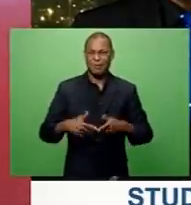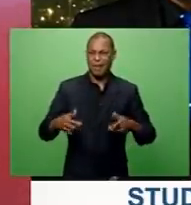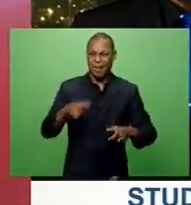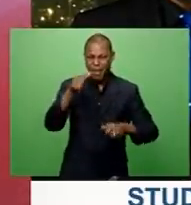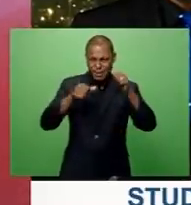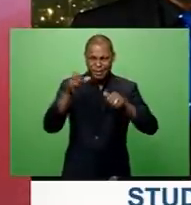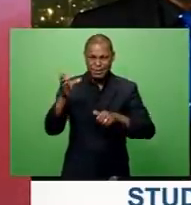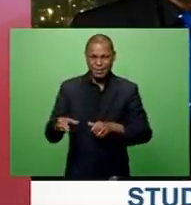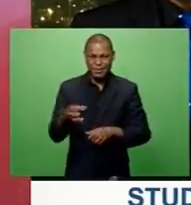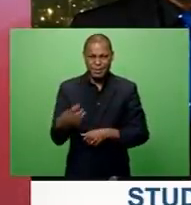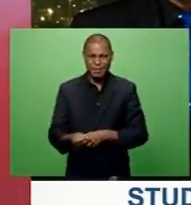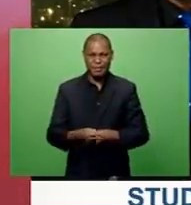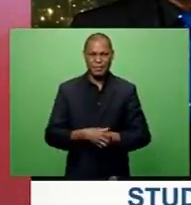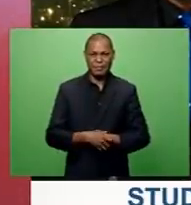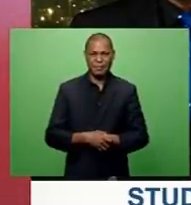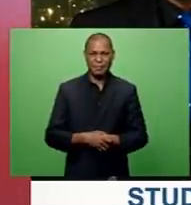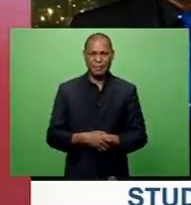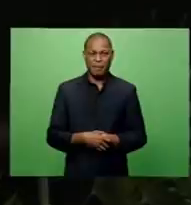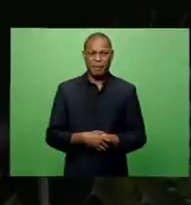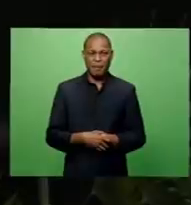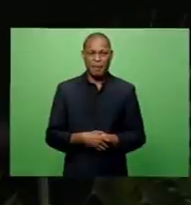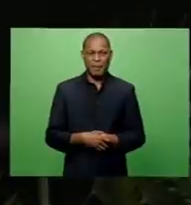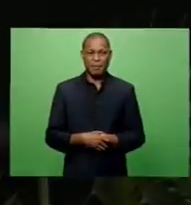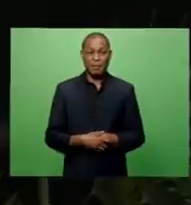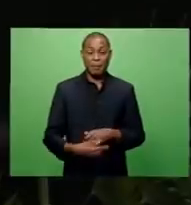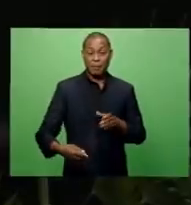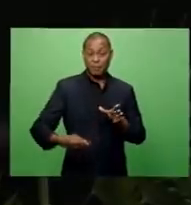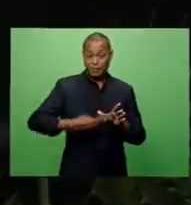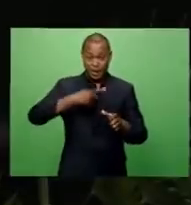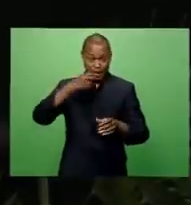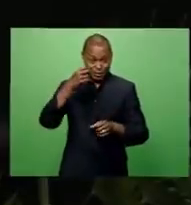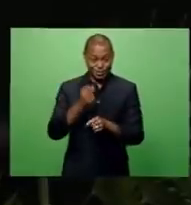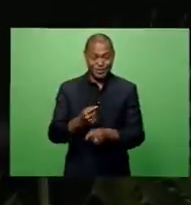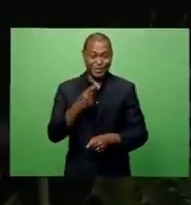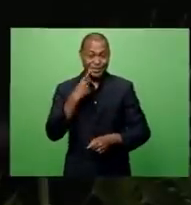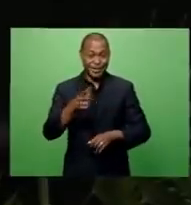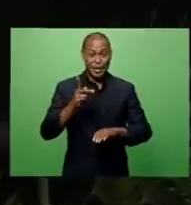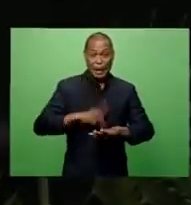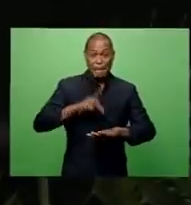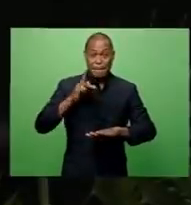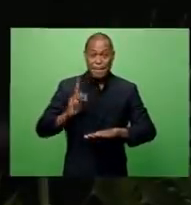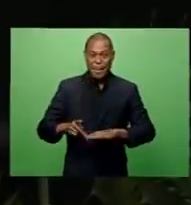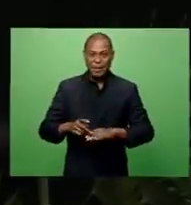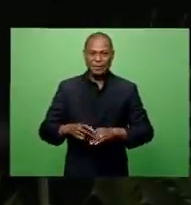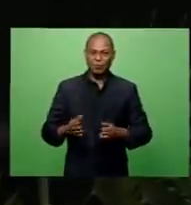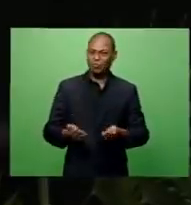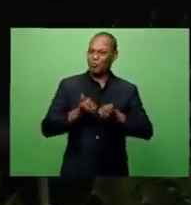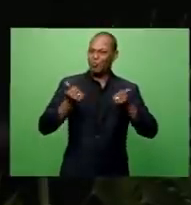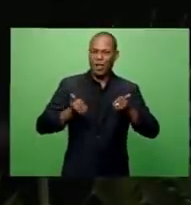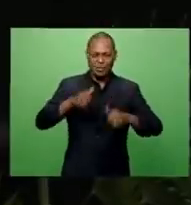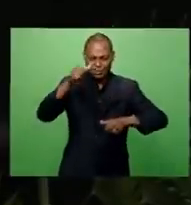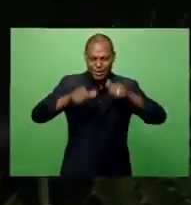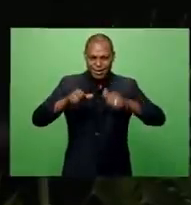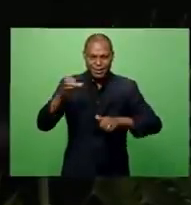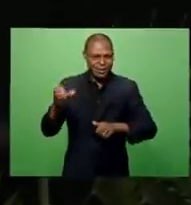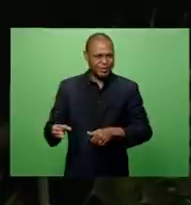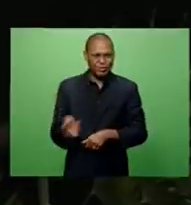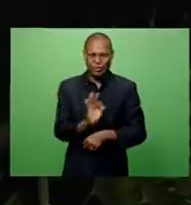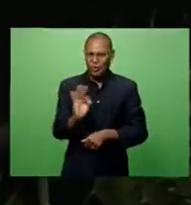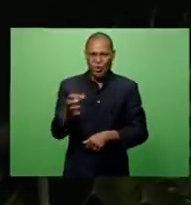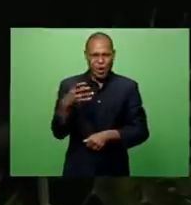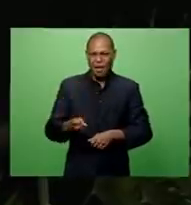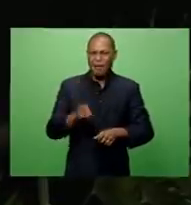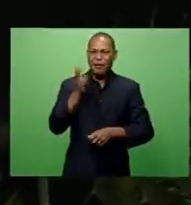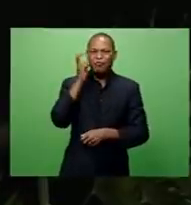trials. Edwin, the Attorney General highlighted in Parliament that many of our assessors do not go through the legal